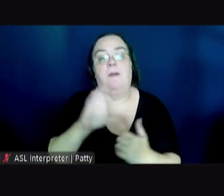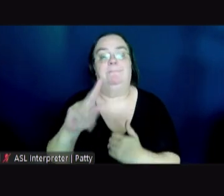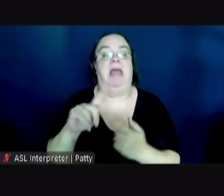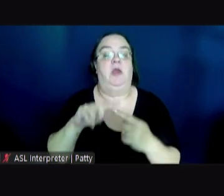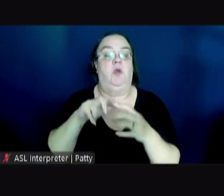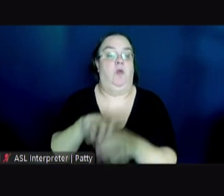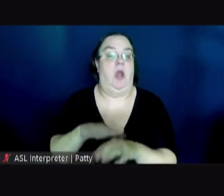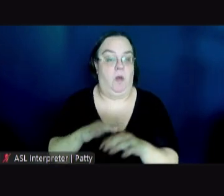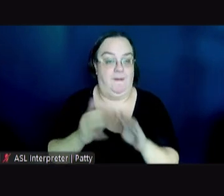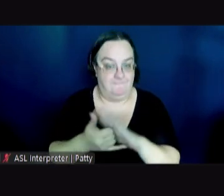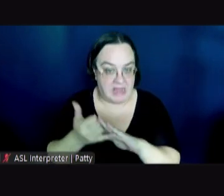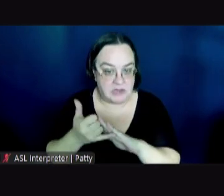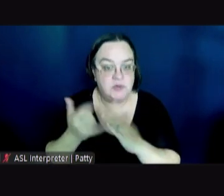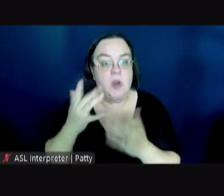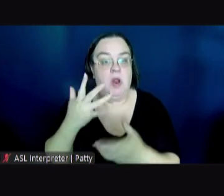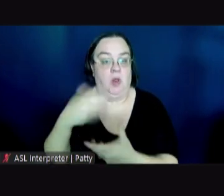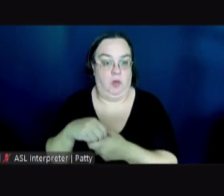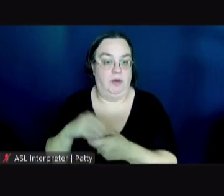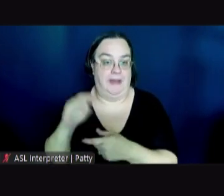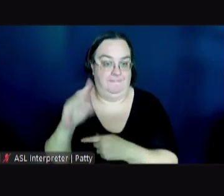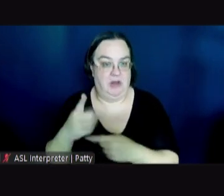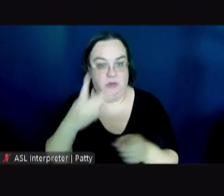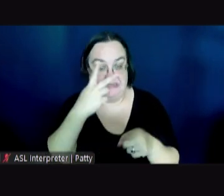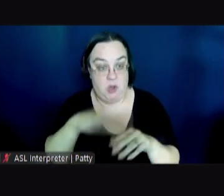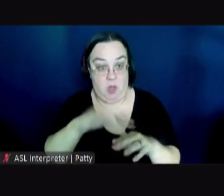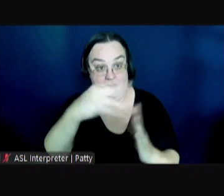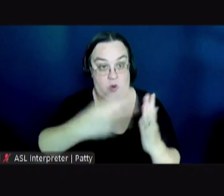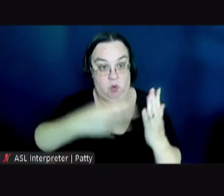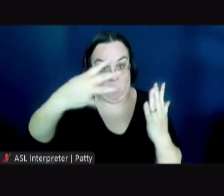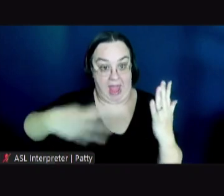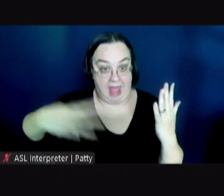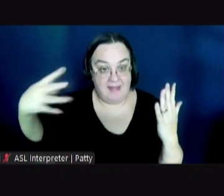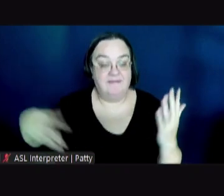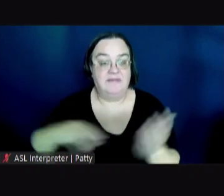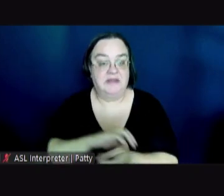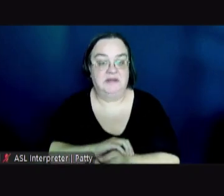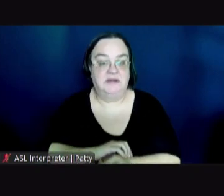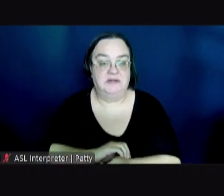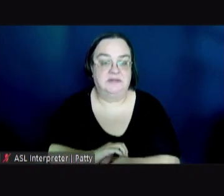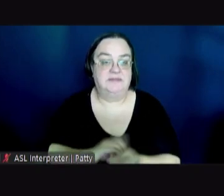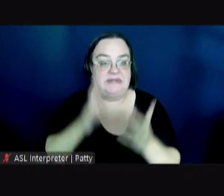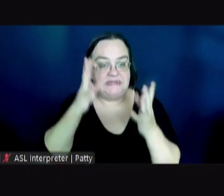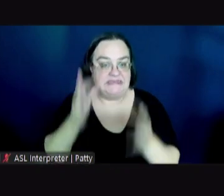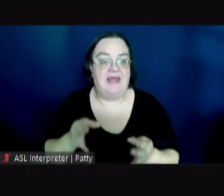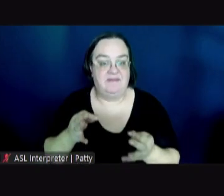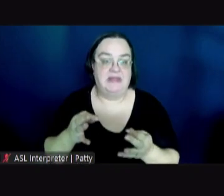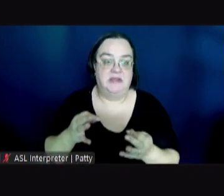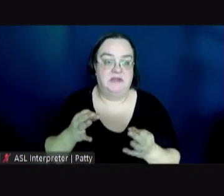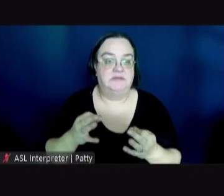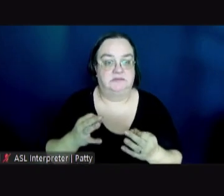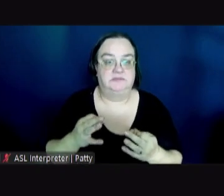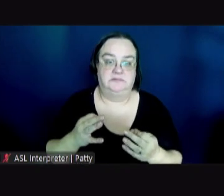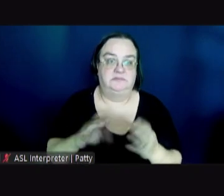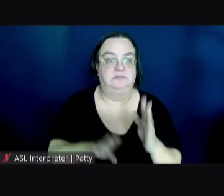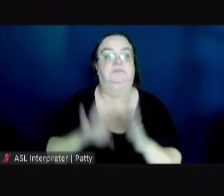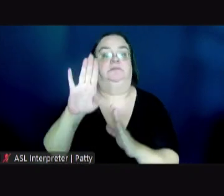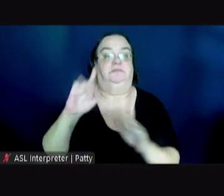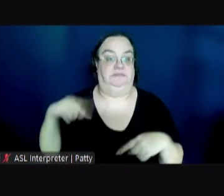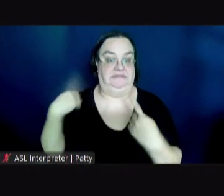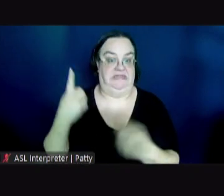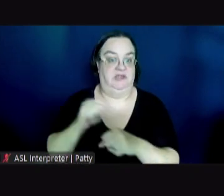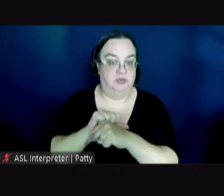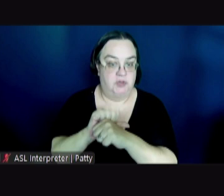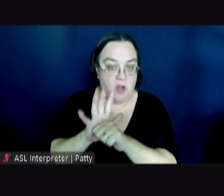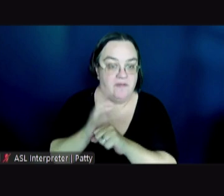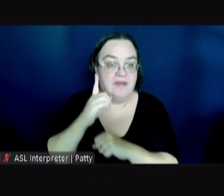Maryland. As you can see on this graph, definitely we're at all-time highs since COVID for the state of Maryland. And then even just here in